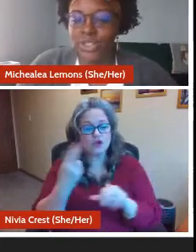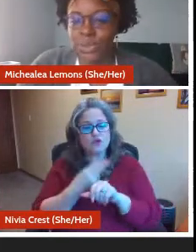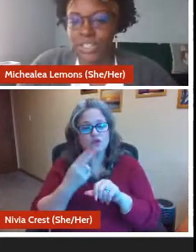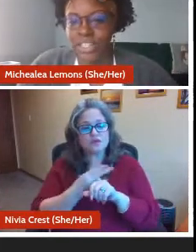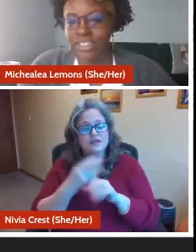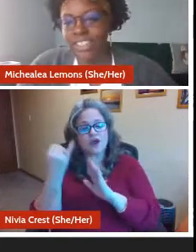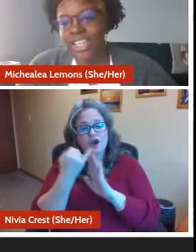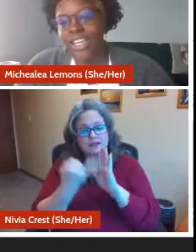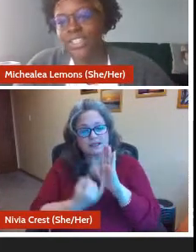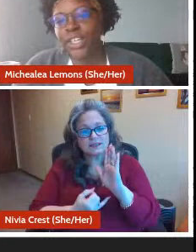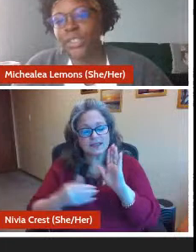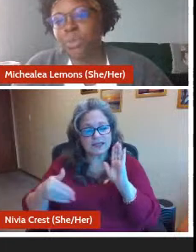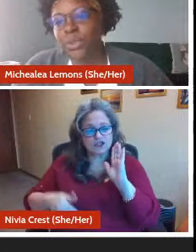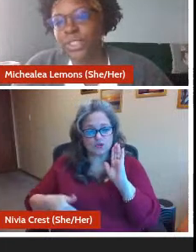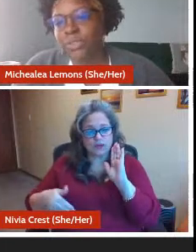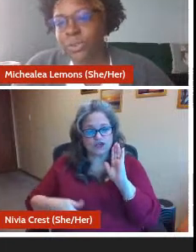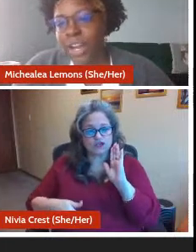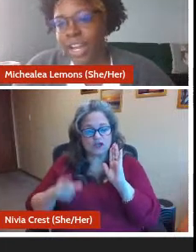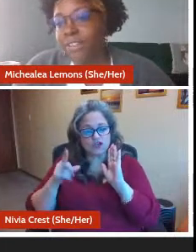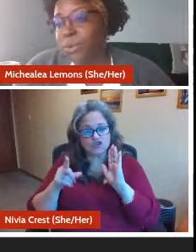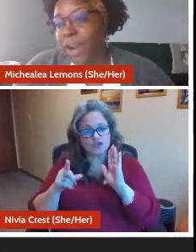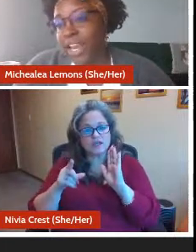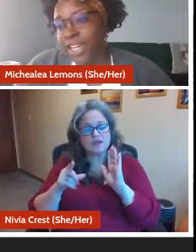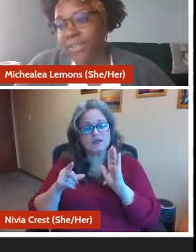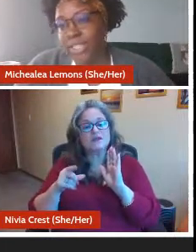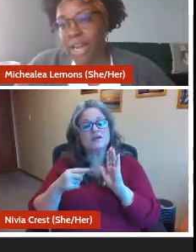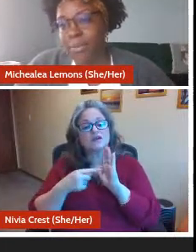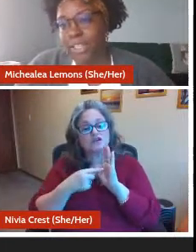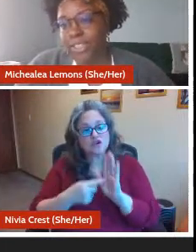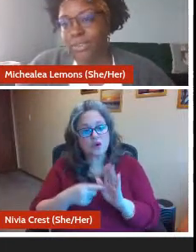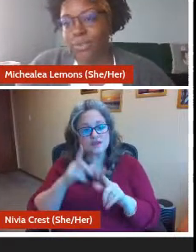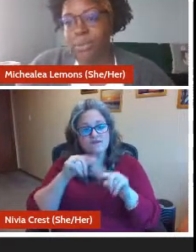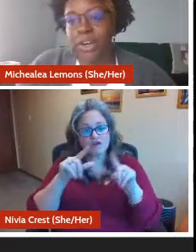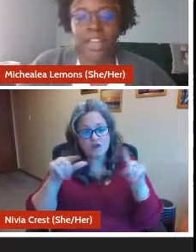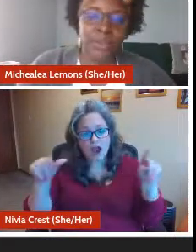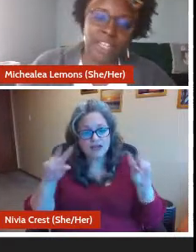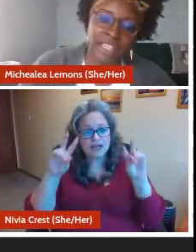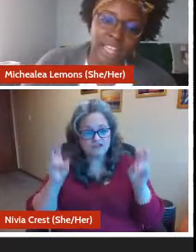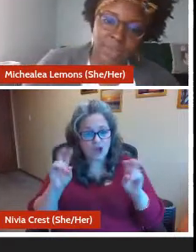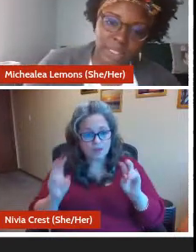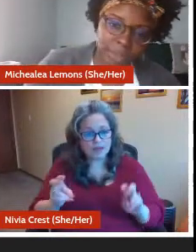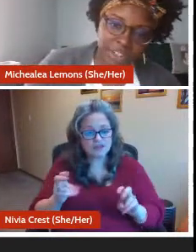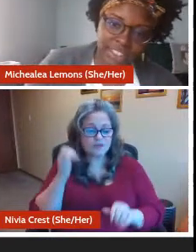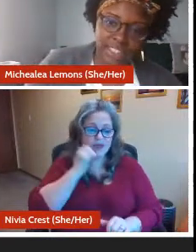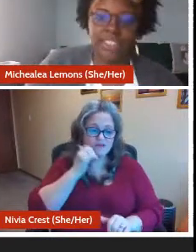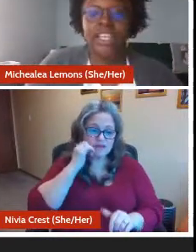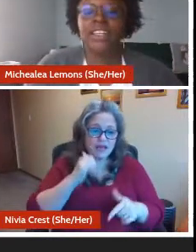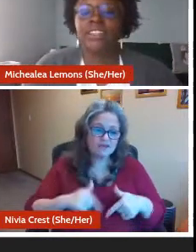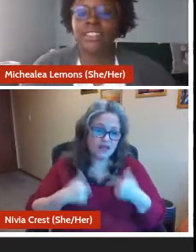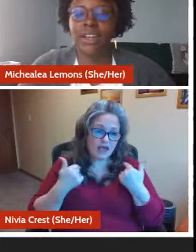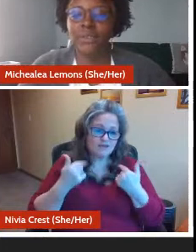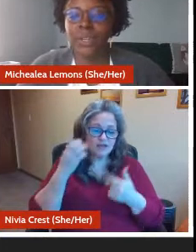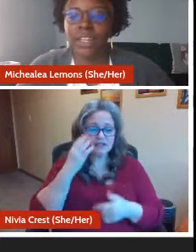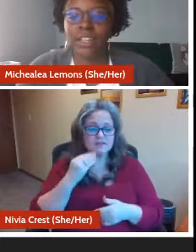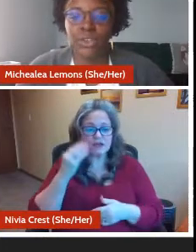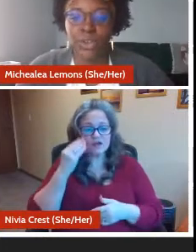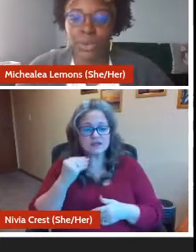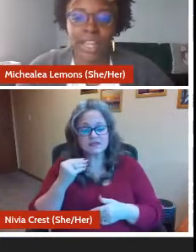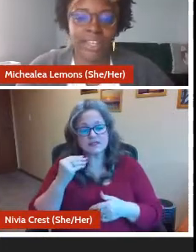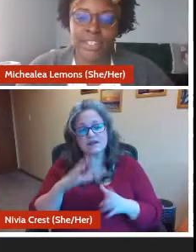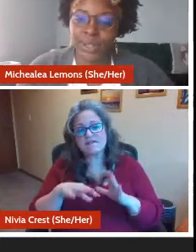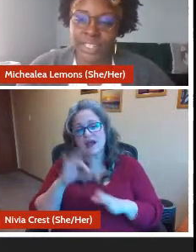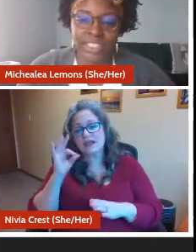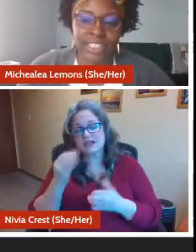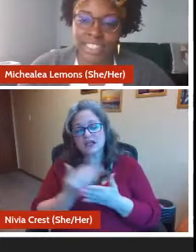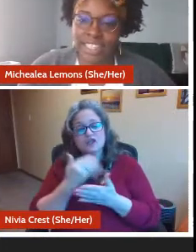artistic intuition. She explores a variety of topics from her everyday life experiences, discovering